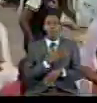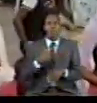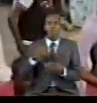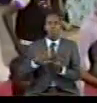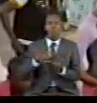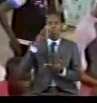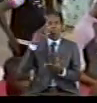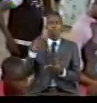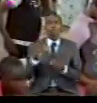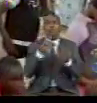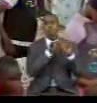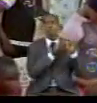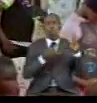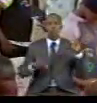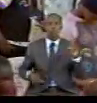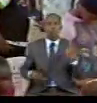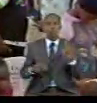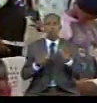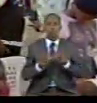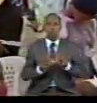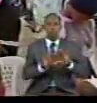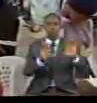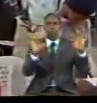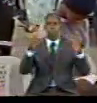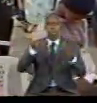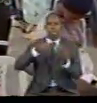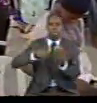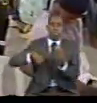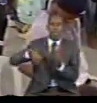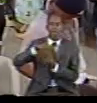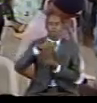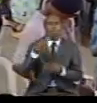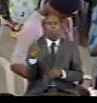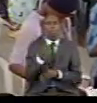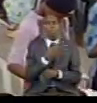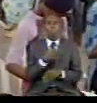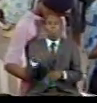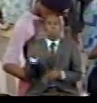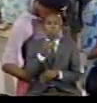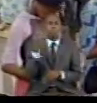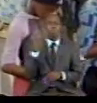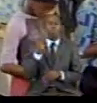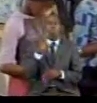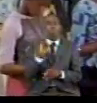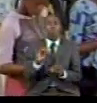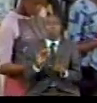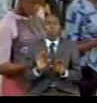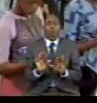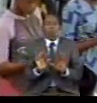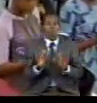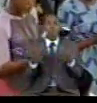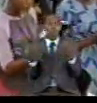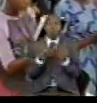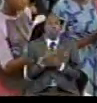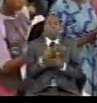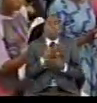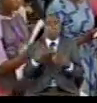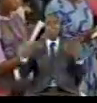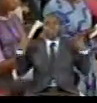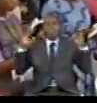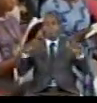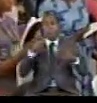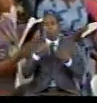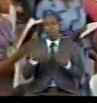round about them, and they were so afraid. And the angel said unto them, fear